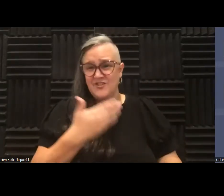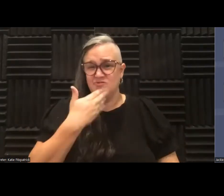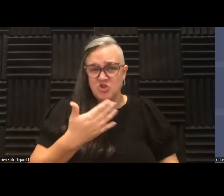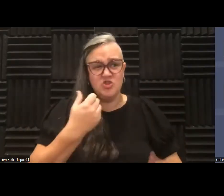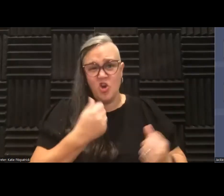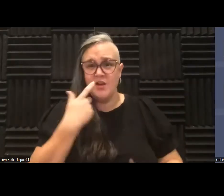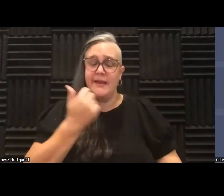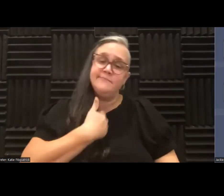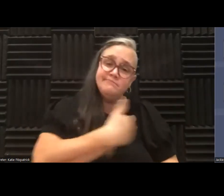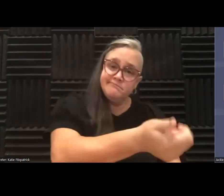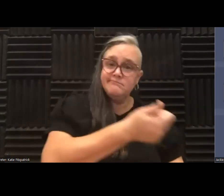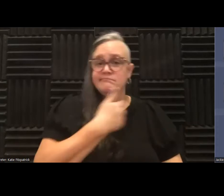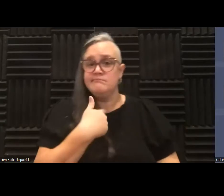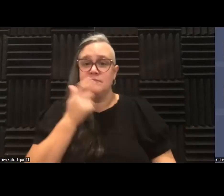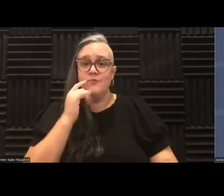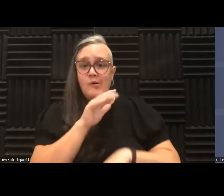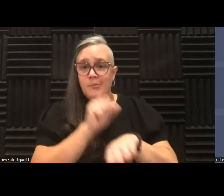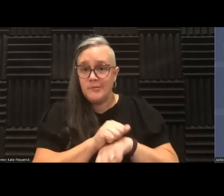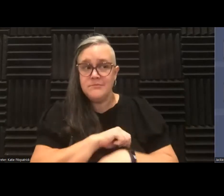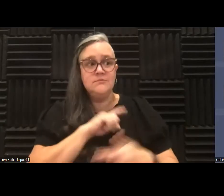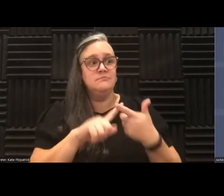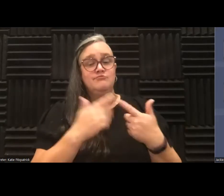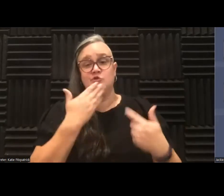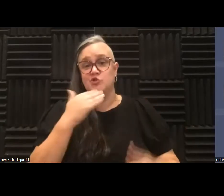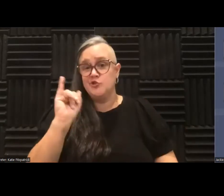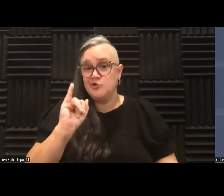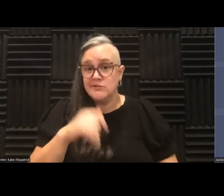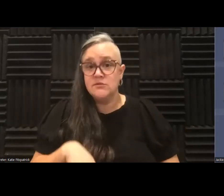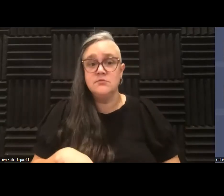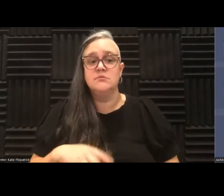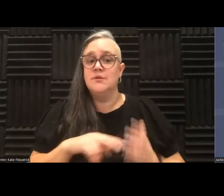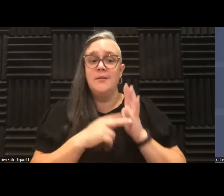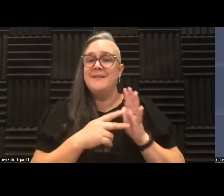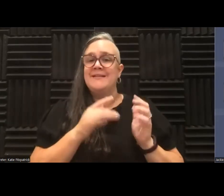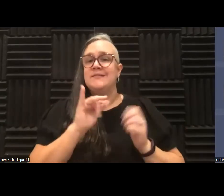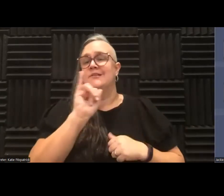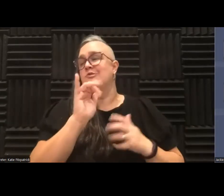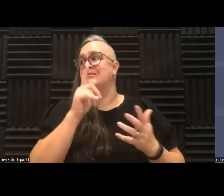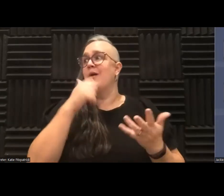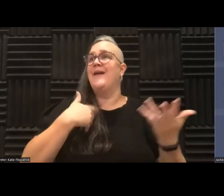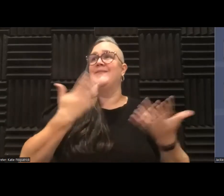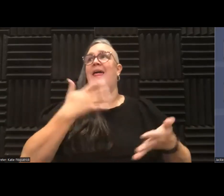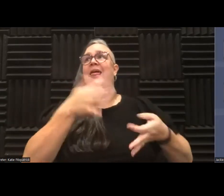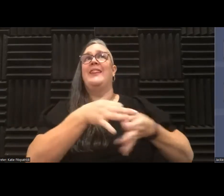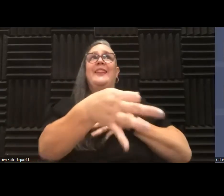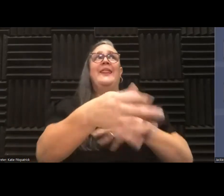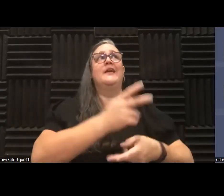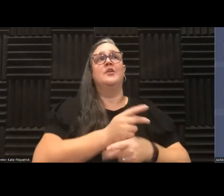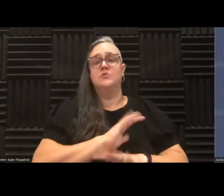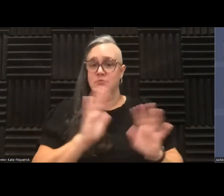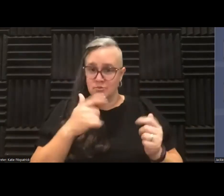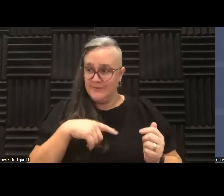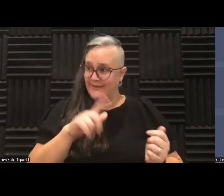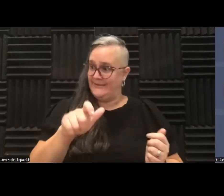to appointments. I have good insurance, so I don't delay care. If I need care, I know I can schedule it,